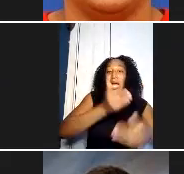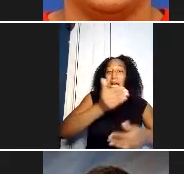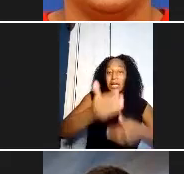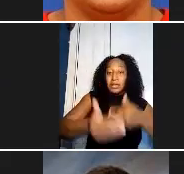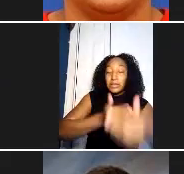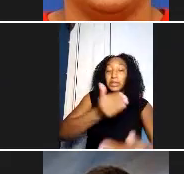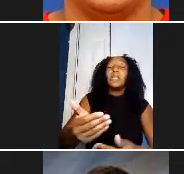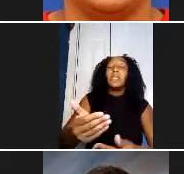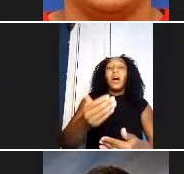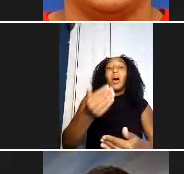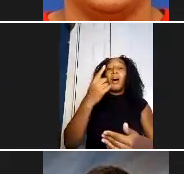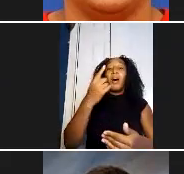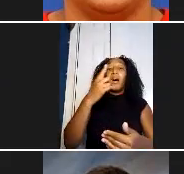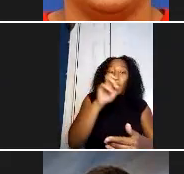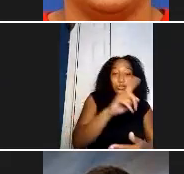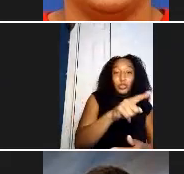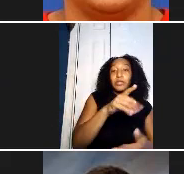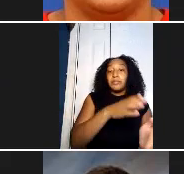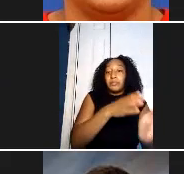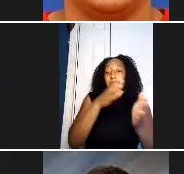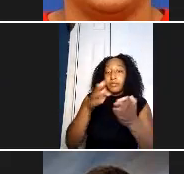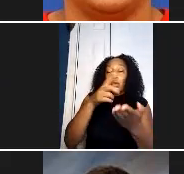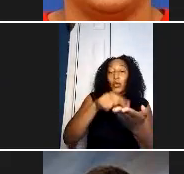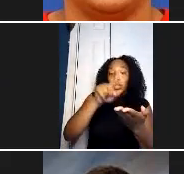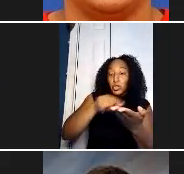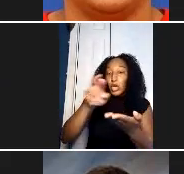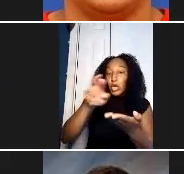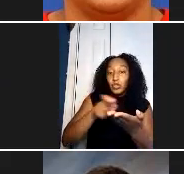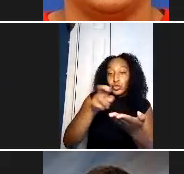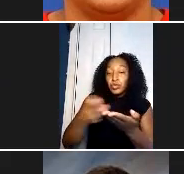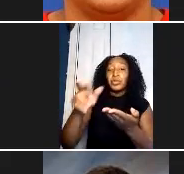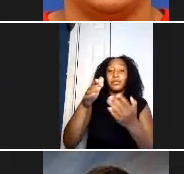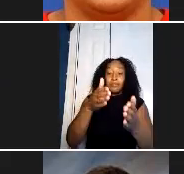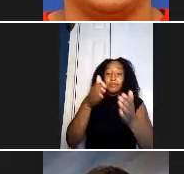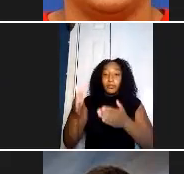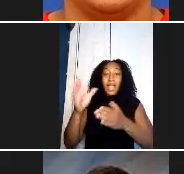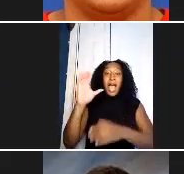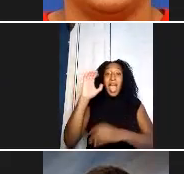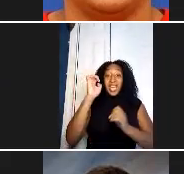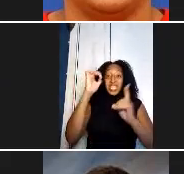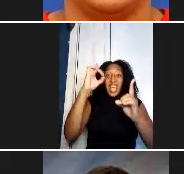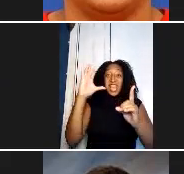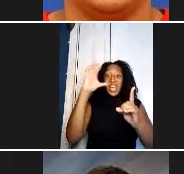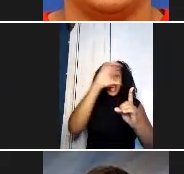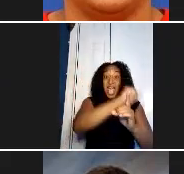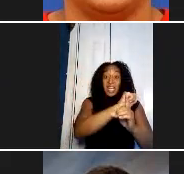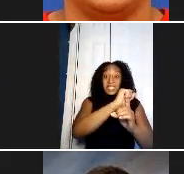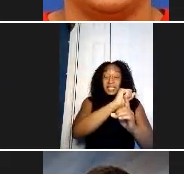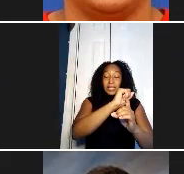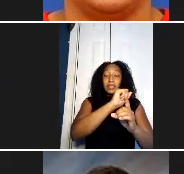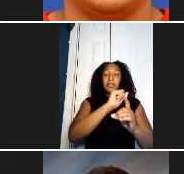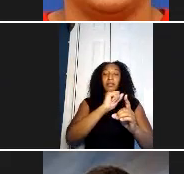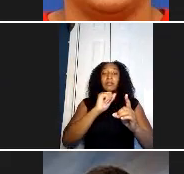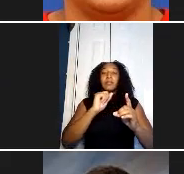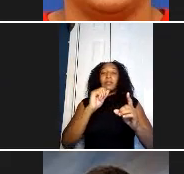we still have some stuff to cover on that, but, by the time we're finished on Wednesday, you should be able to,